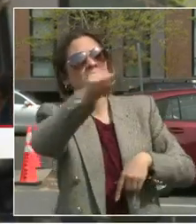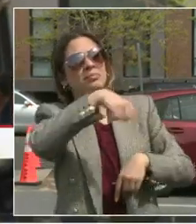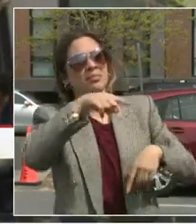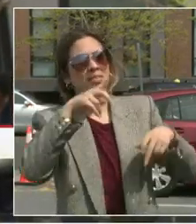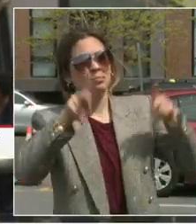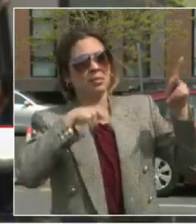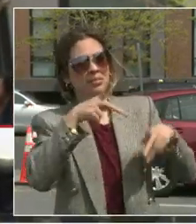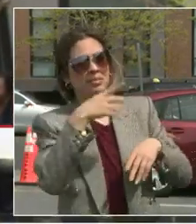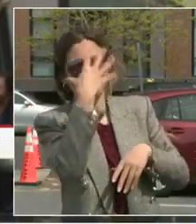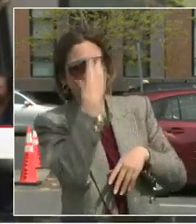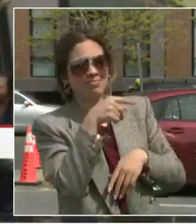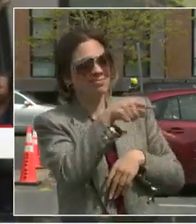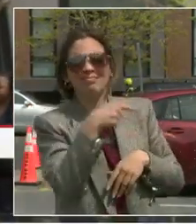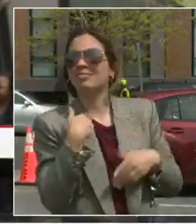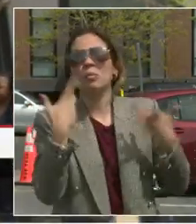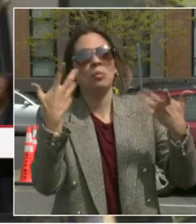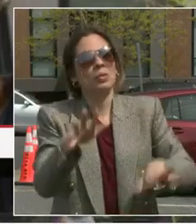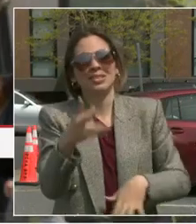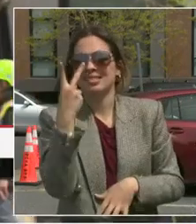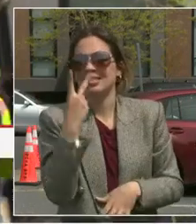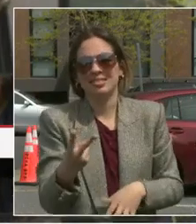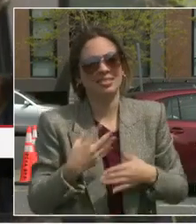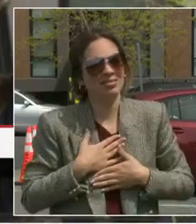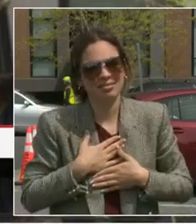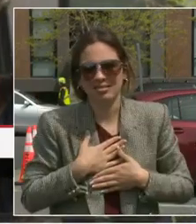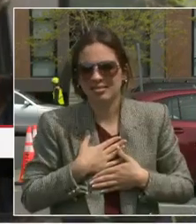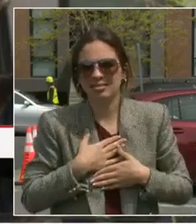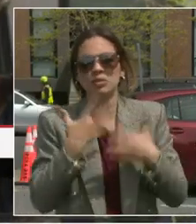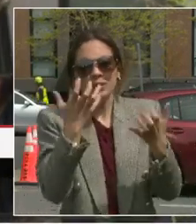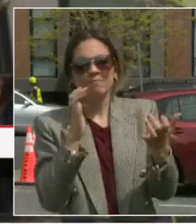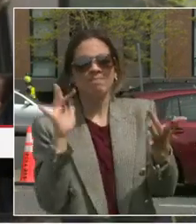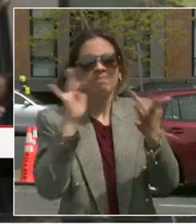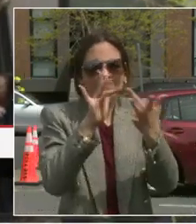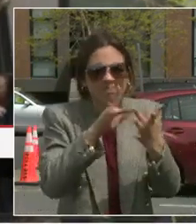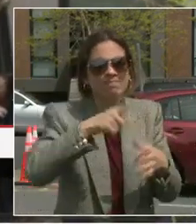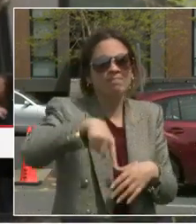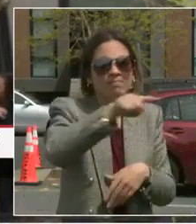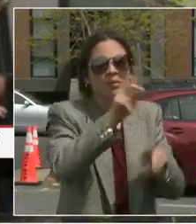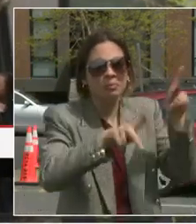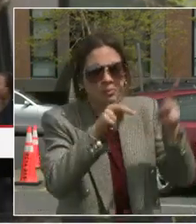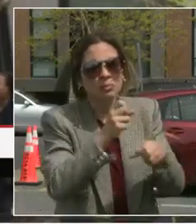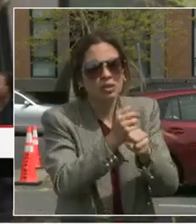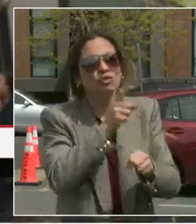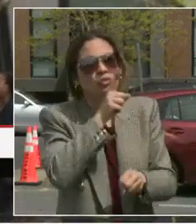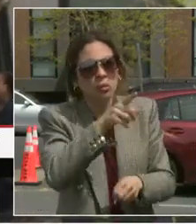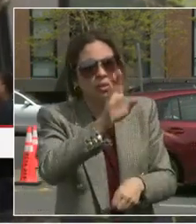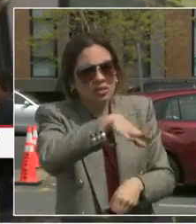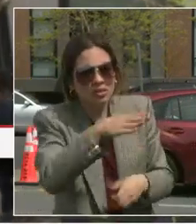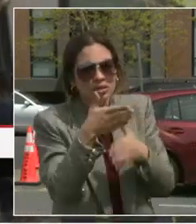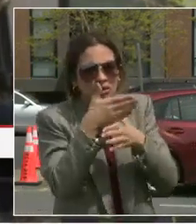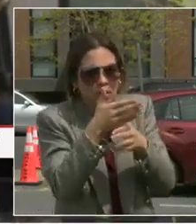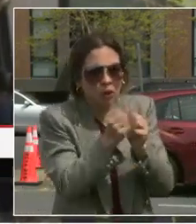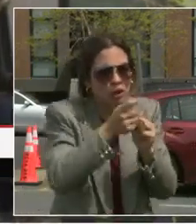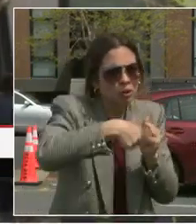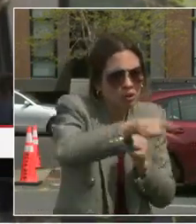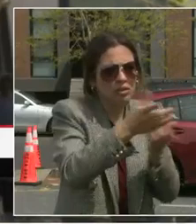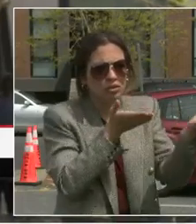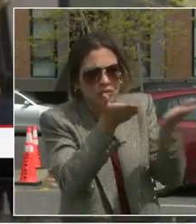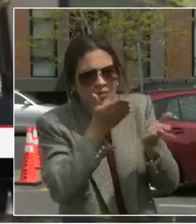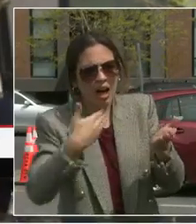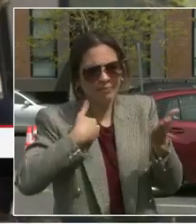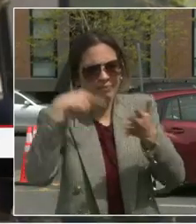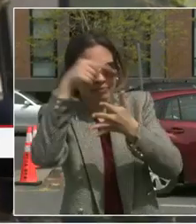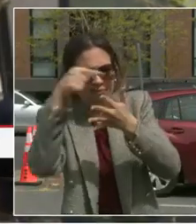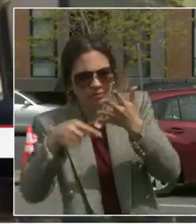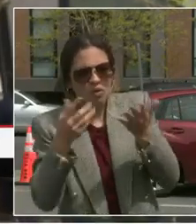them working with our outreach workers every single day on the abundant services, shelter, and housing